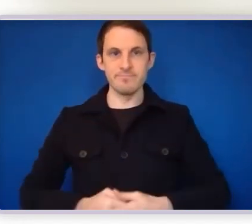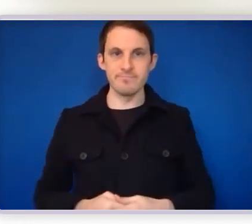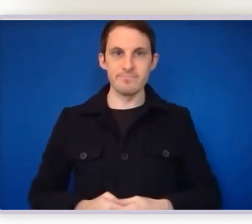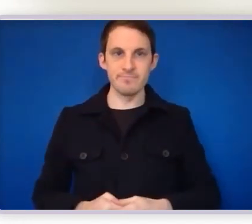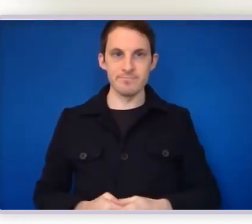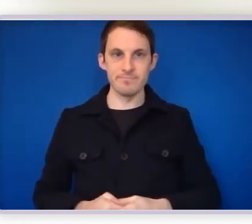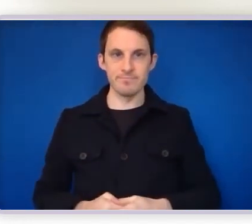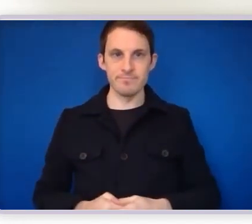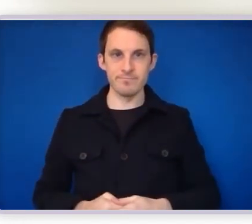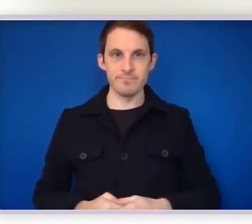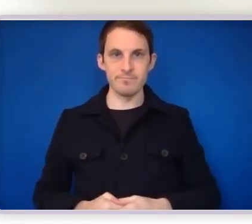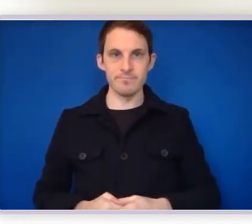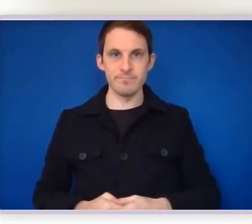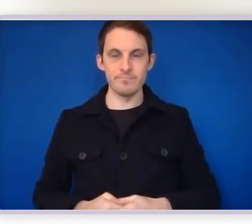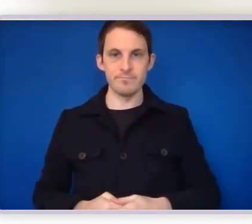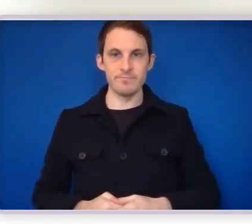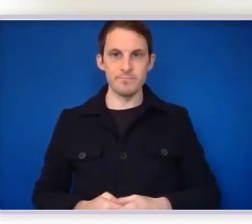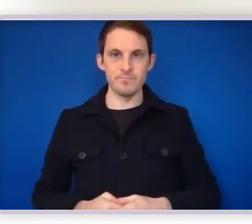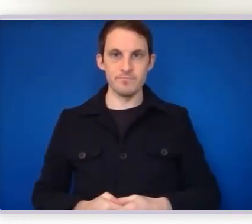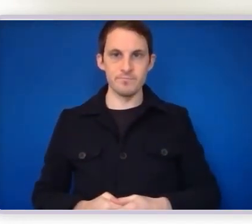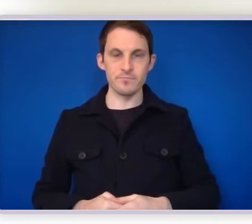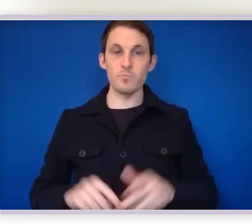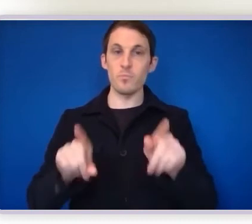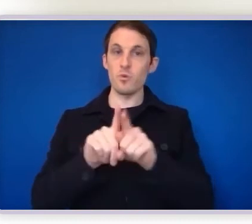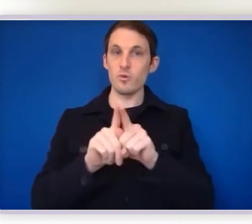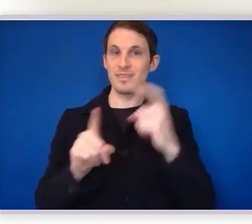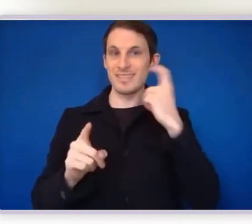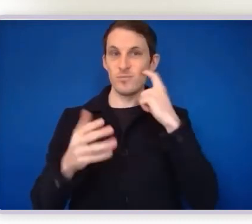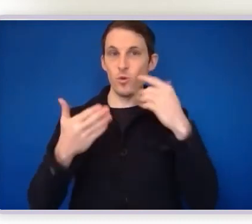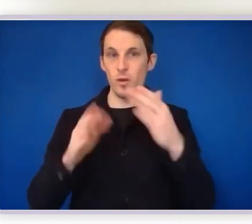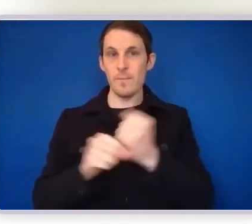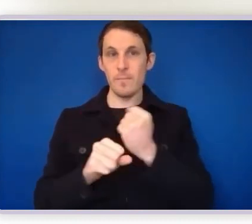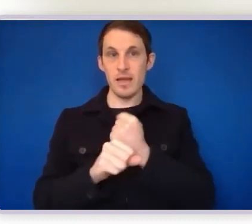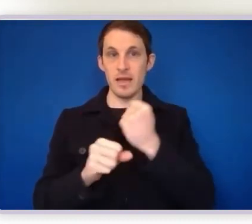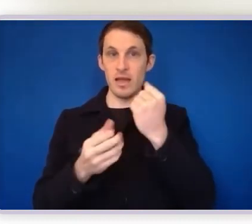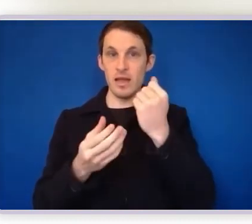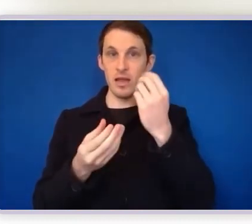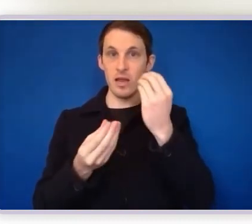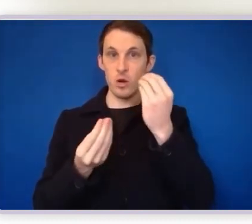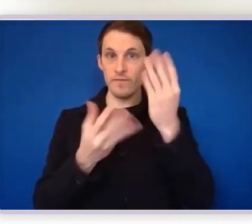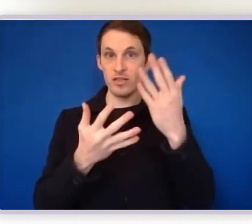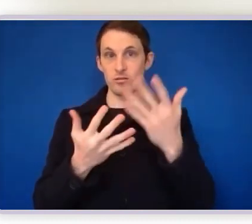Finally, the simplest way to make notification is to do that online through our online notification